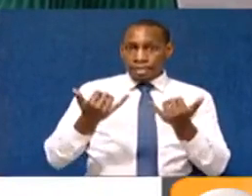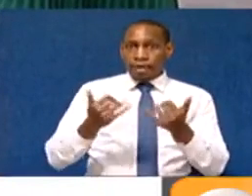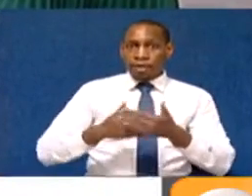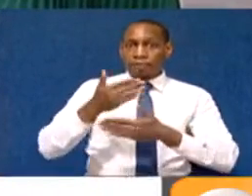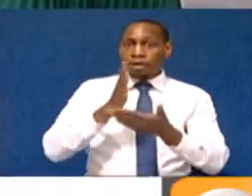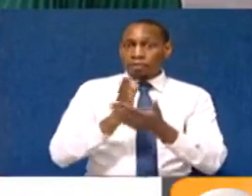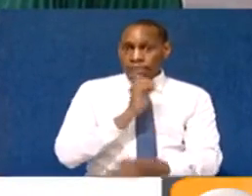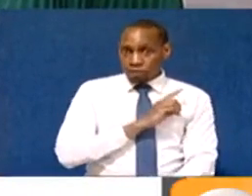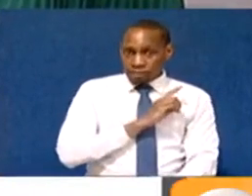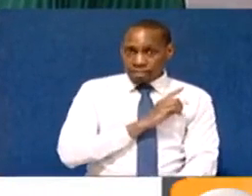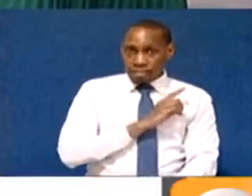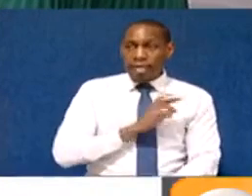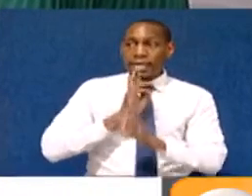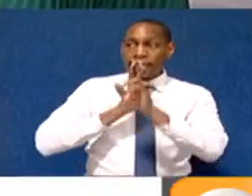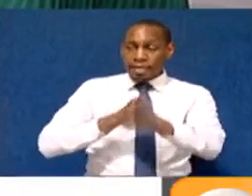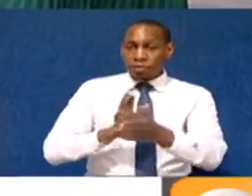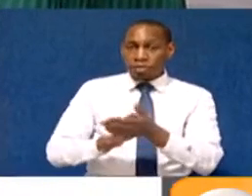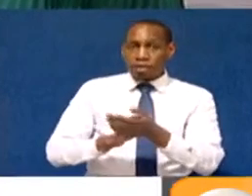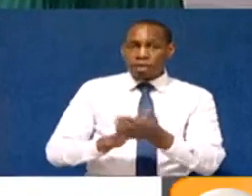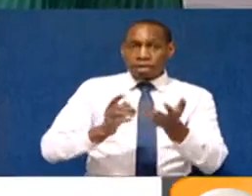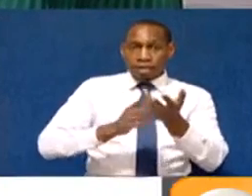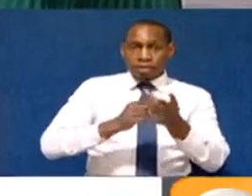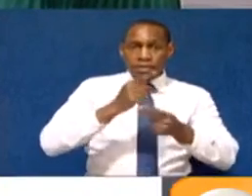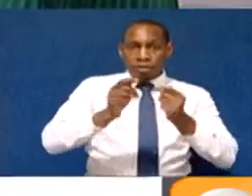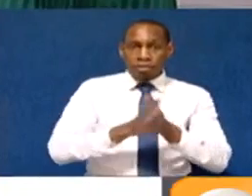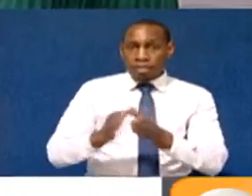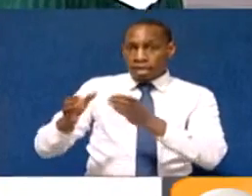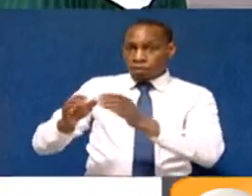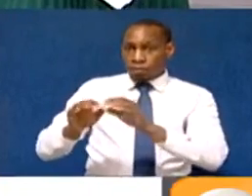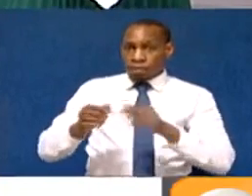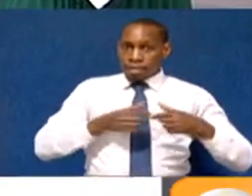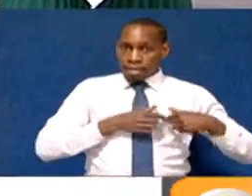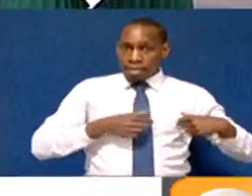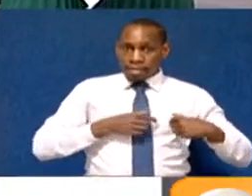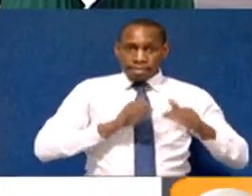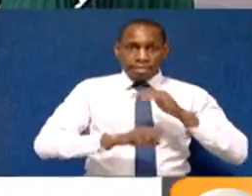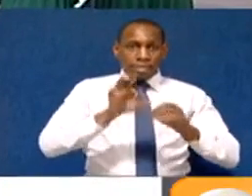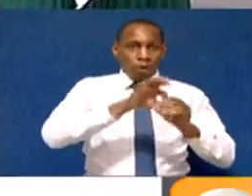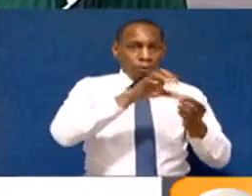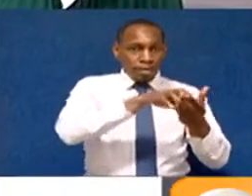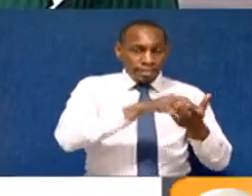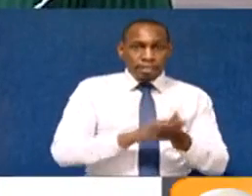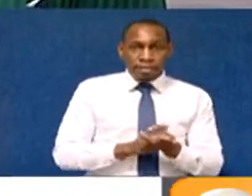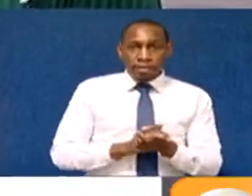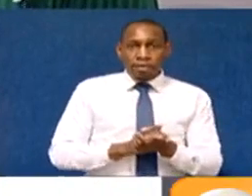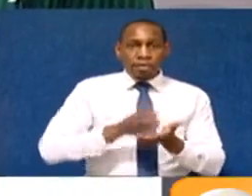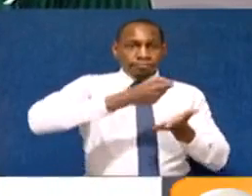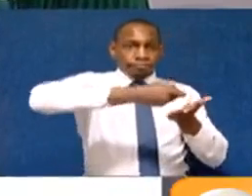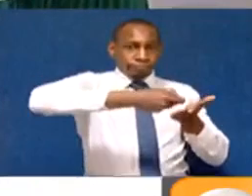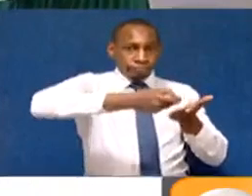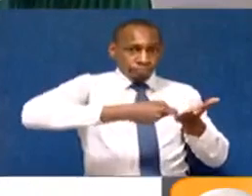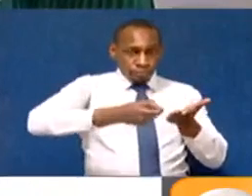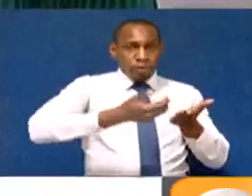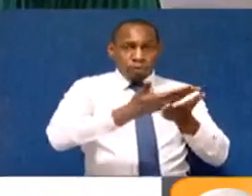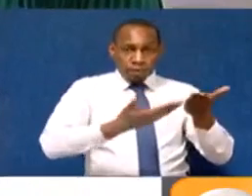following verification of those results in the counting process, the party agents who are present at the polling station then append their